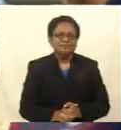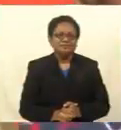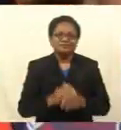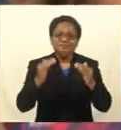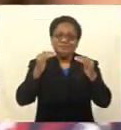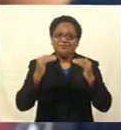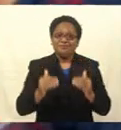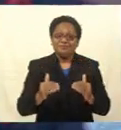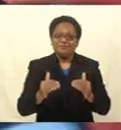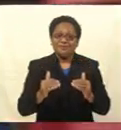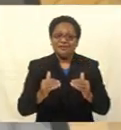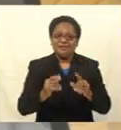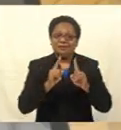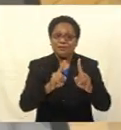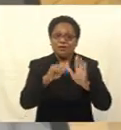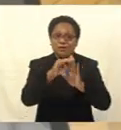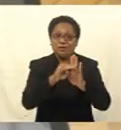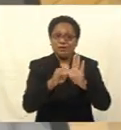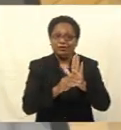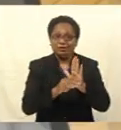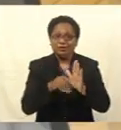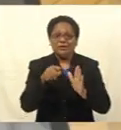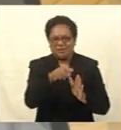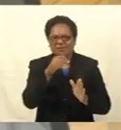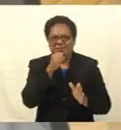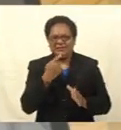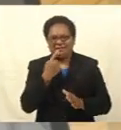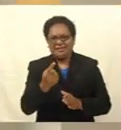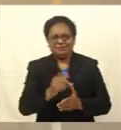Coming up, follow protocols, Randrandra pleads.